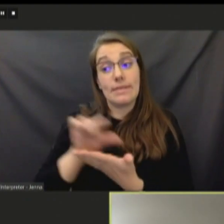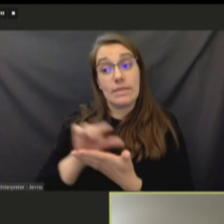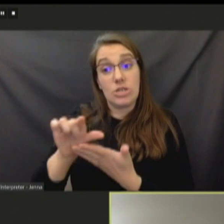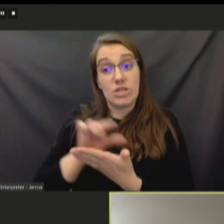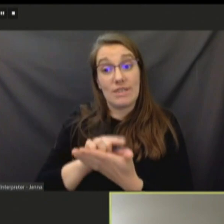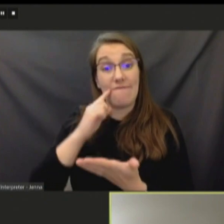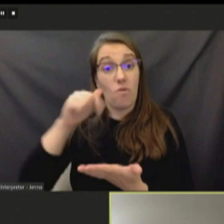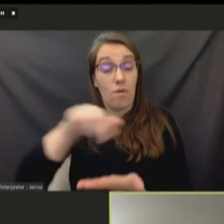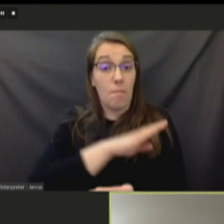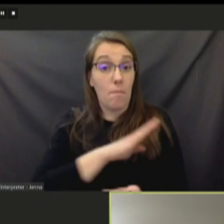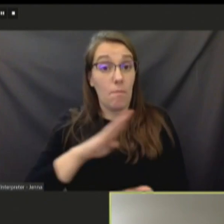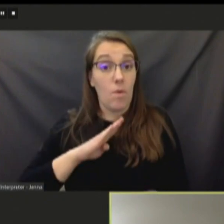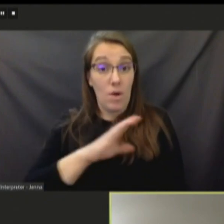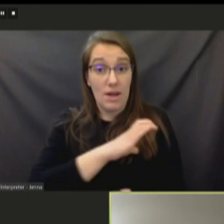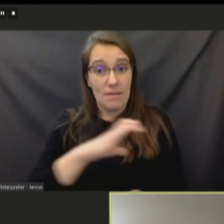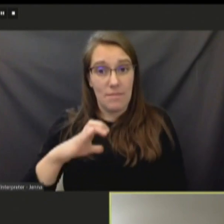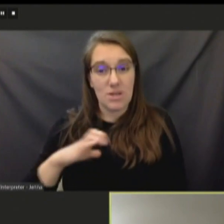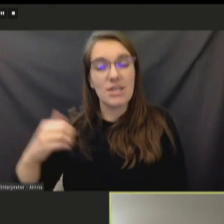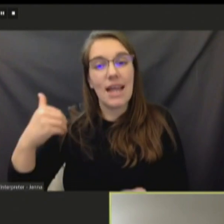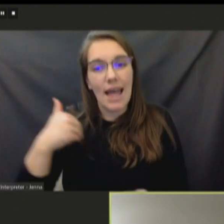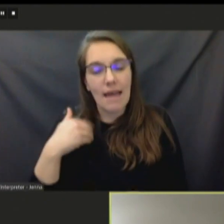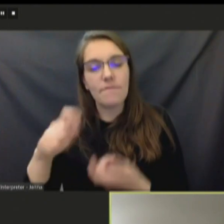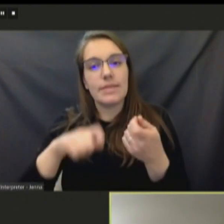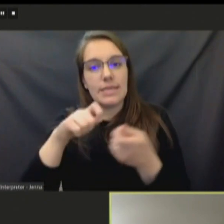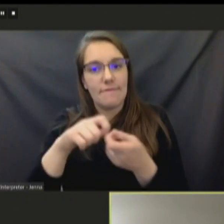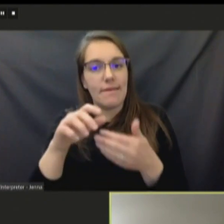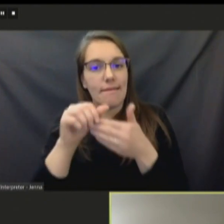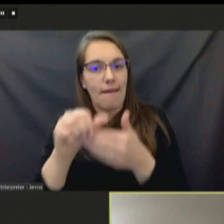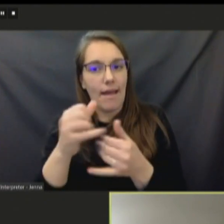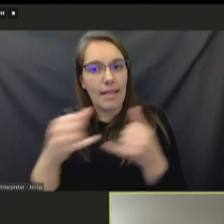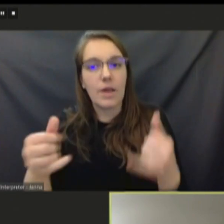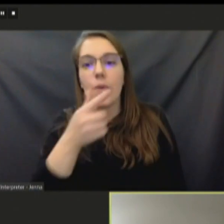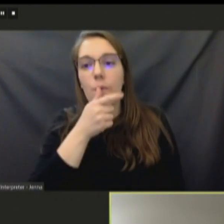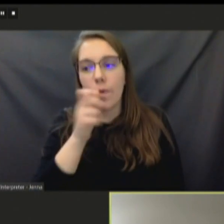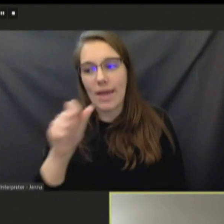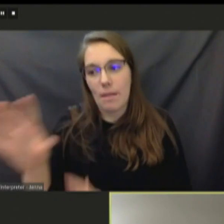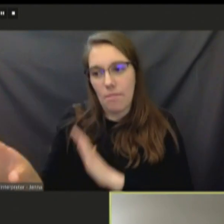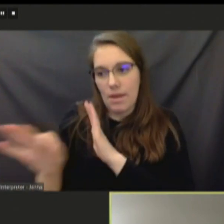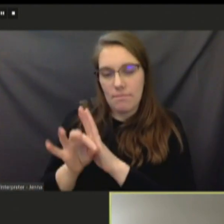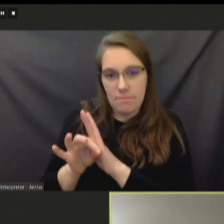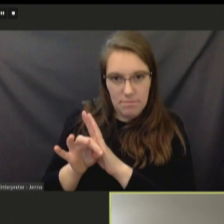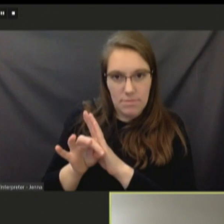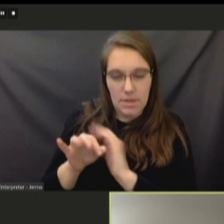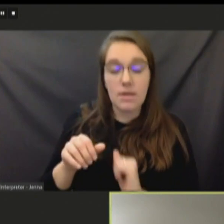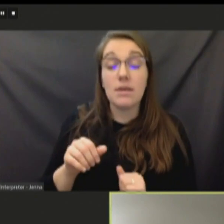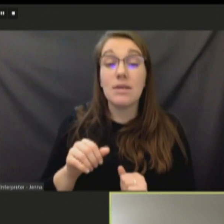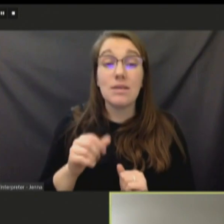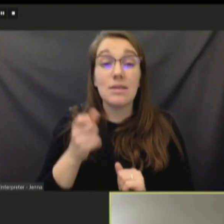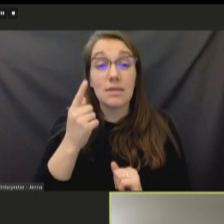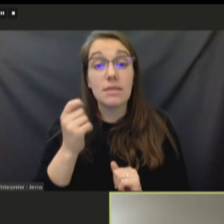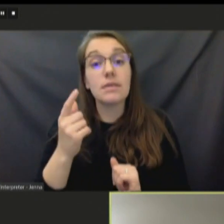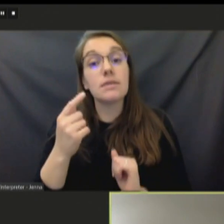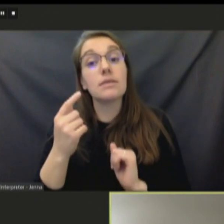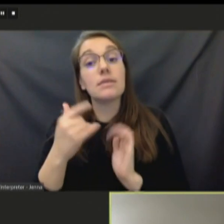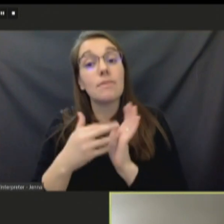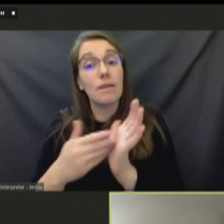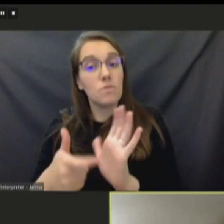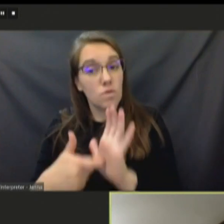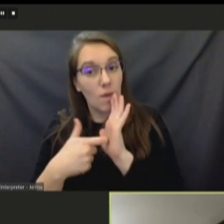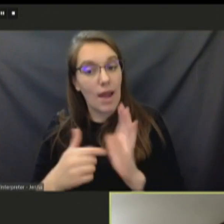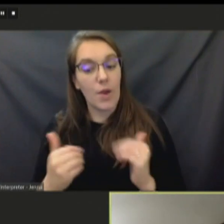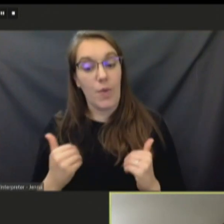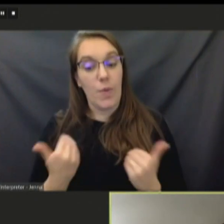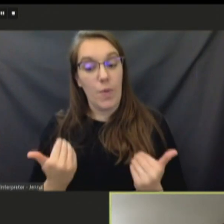commissions have very specific guidelines for who can be appointed. So sometimes it has to be a youth delegate, and so that